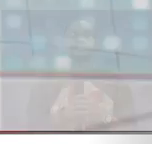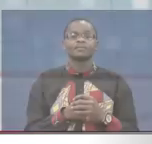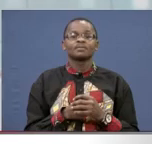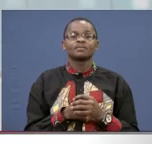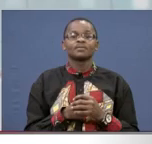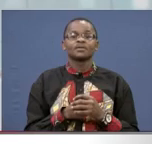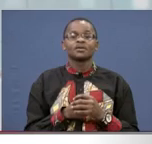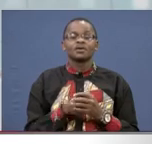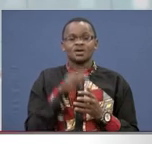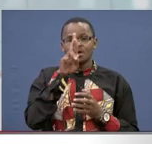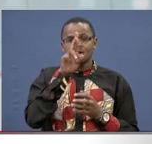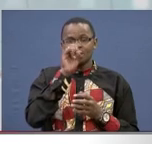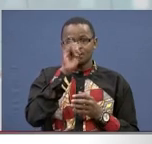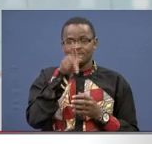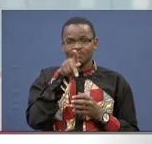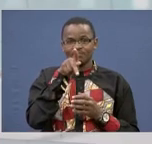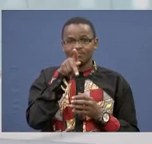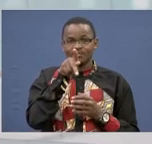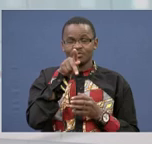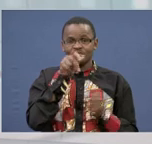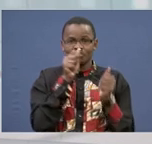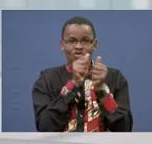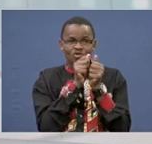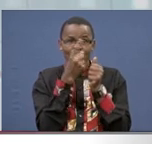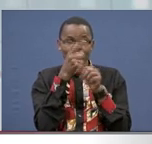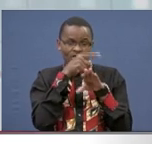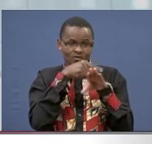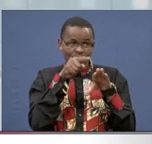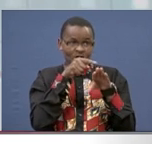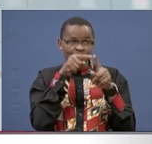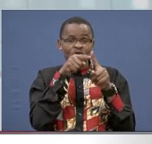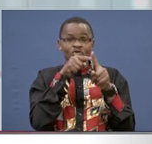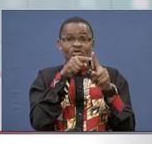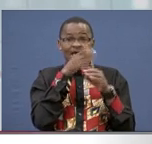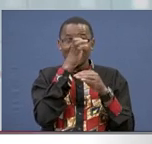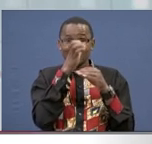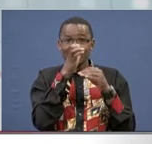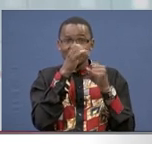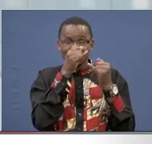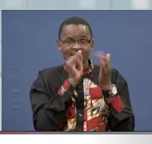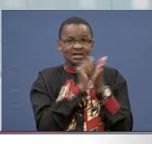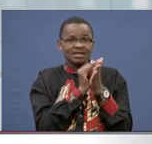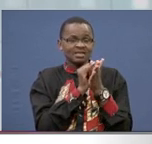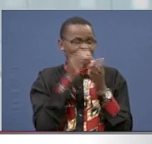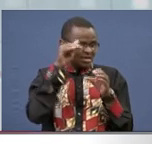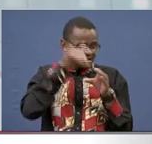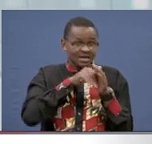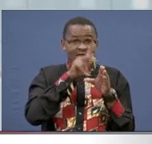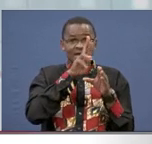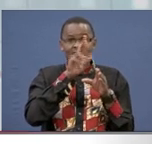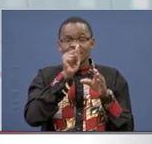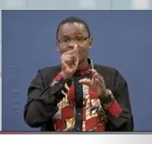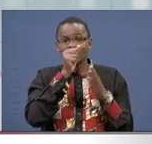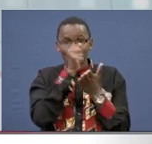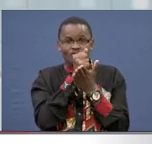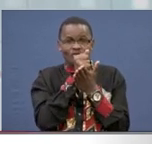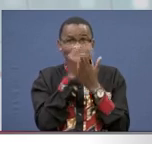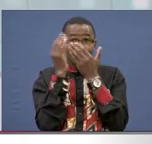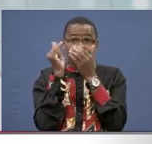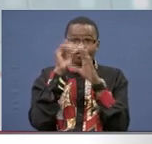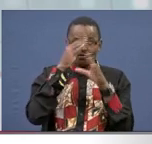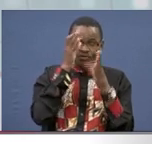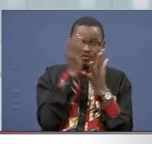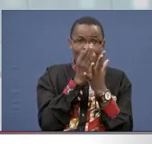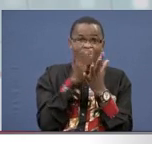May he rest in peace. Now, with only a few hours remaining to the deadline, Kenyans flooded the KRA offices with the hopes of filing